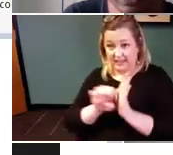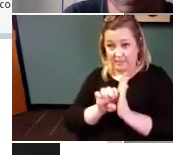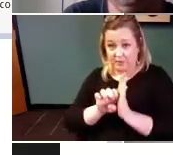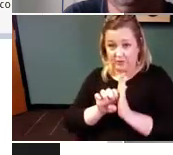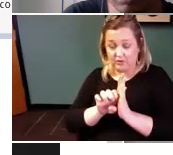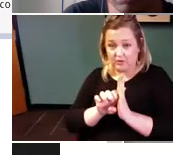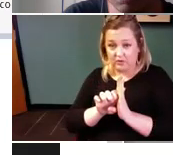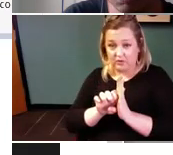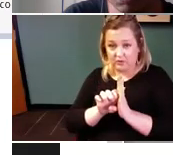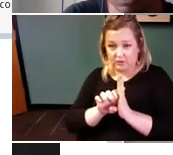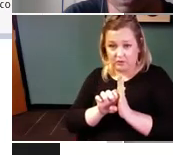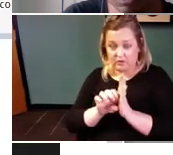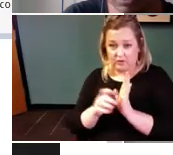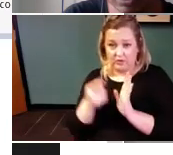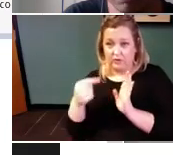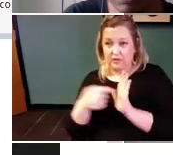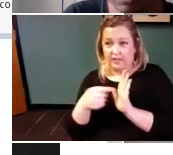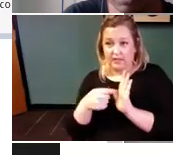these particular,